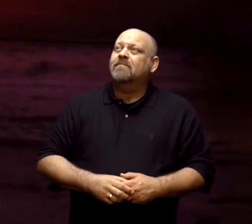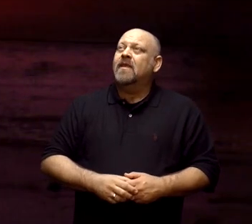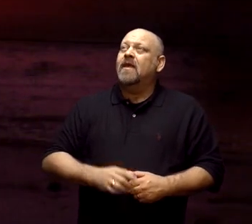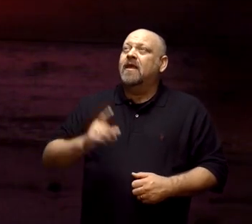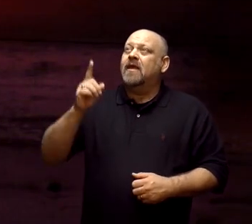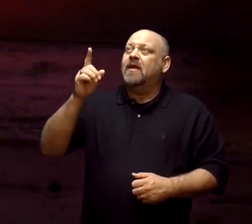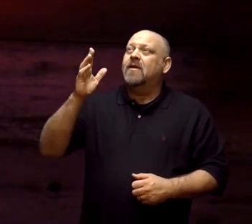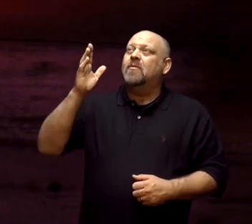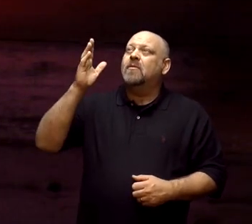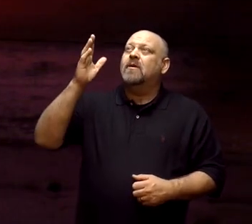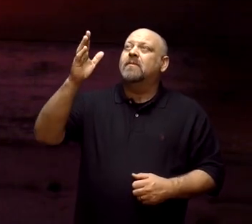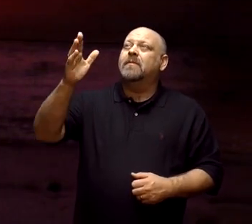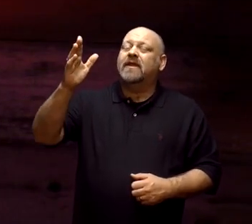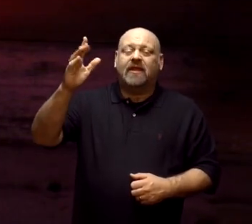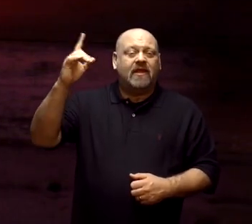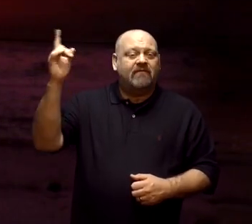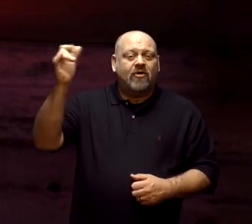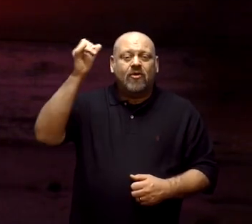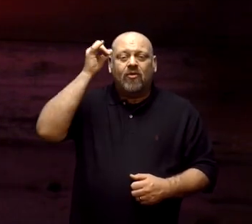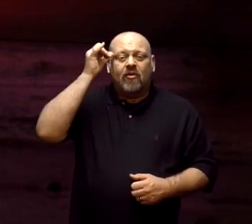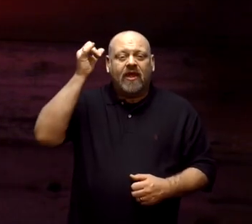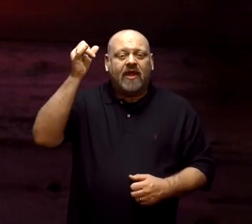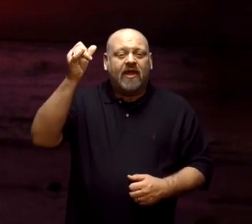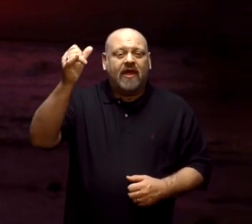mine, will be